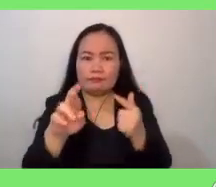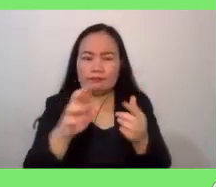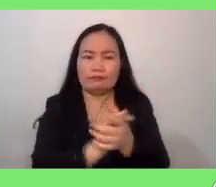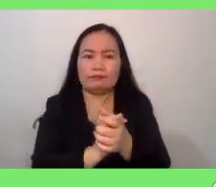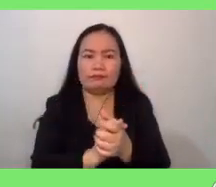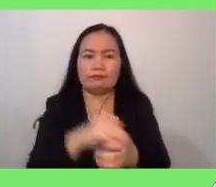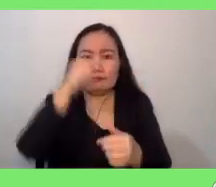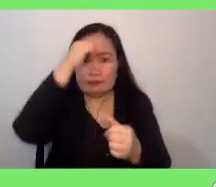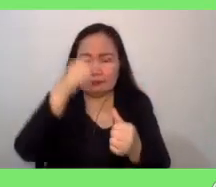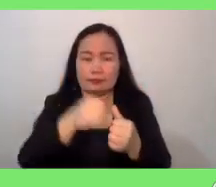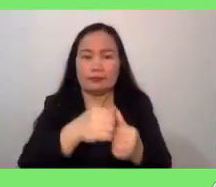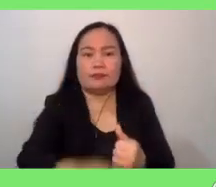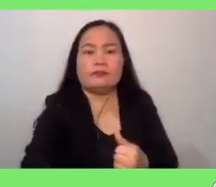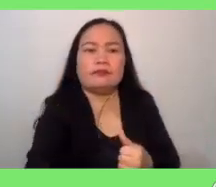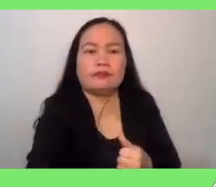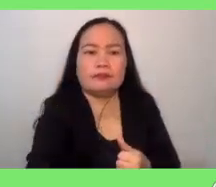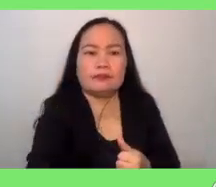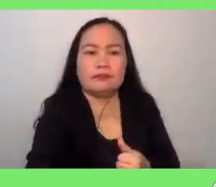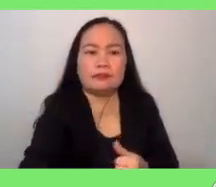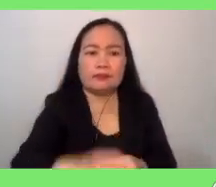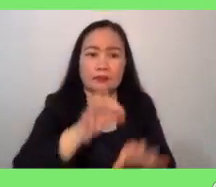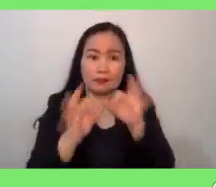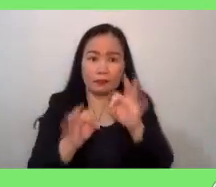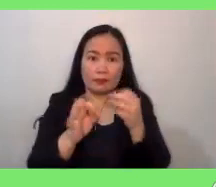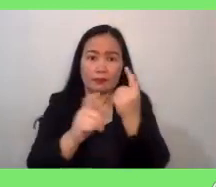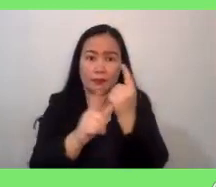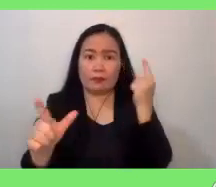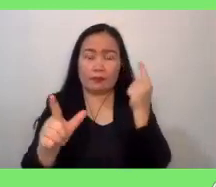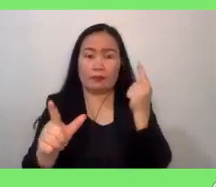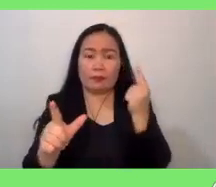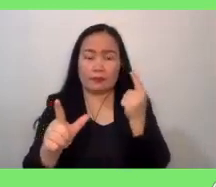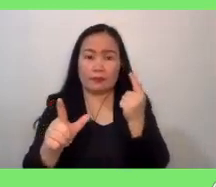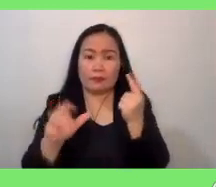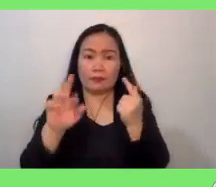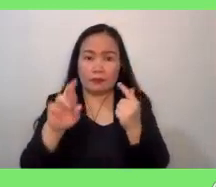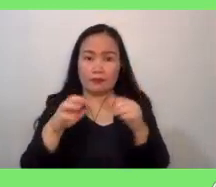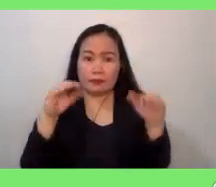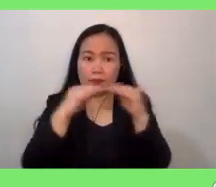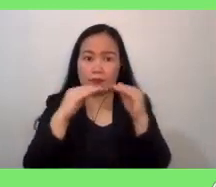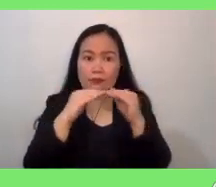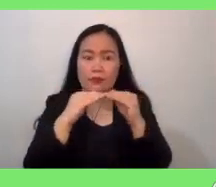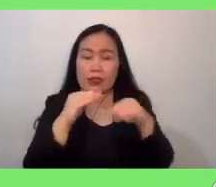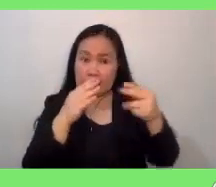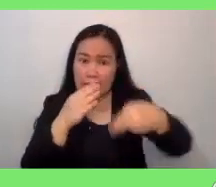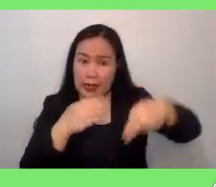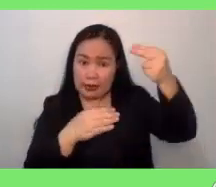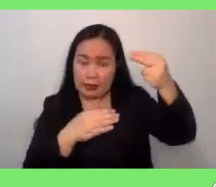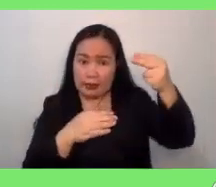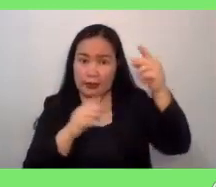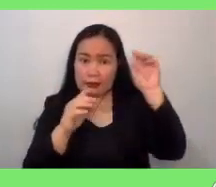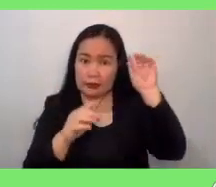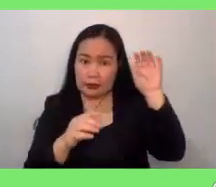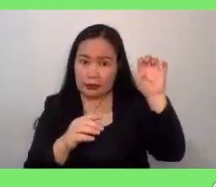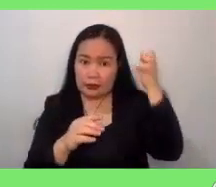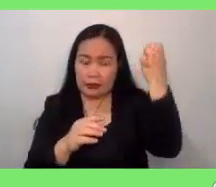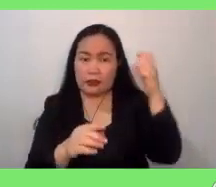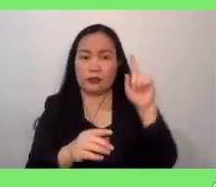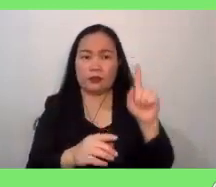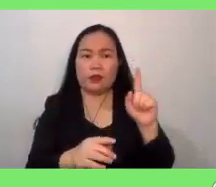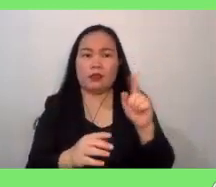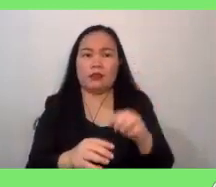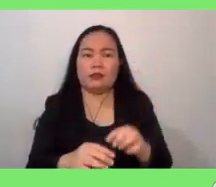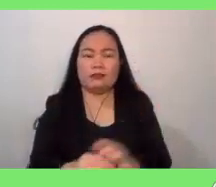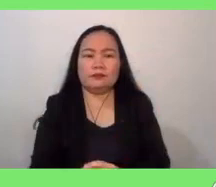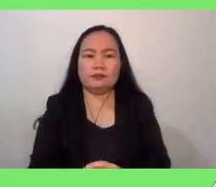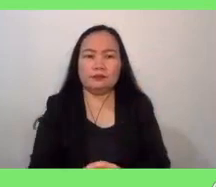linear equation. So, tatandaan lang po na kapag linear equation, dapat ang highest degree ay 1. Wala na pong mas mataas